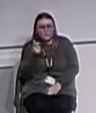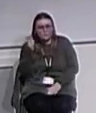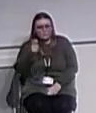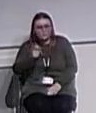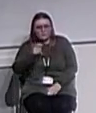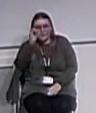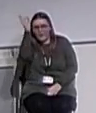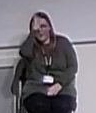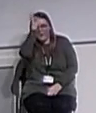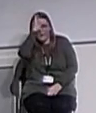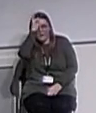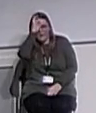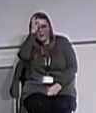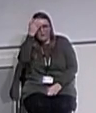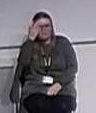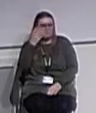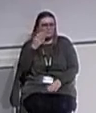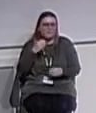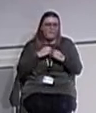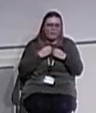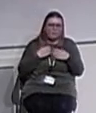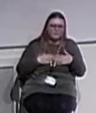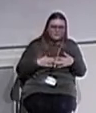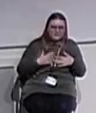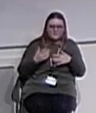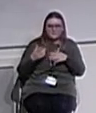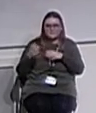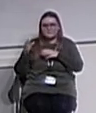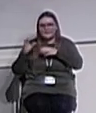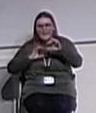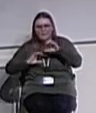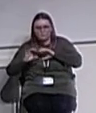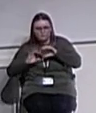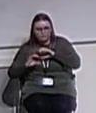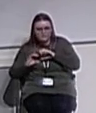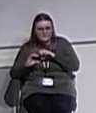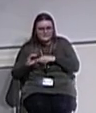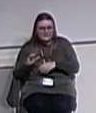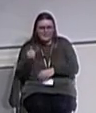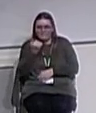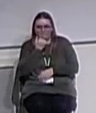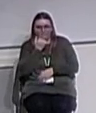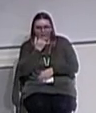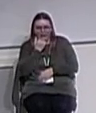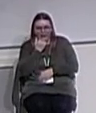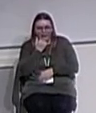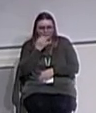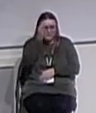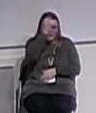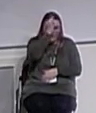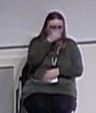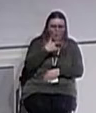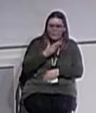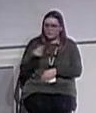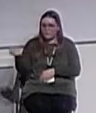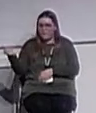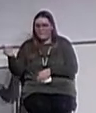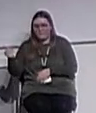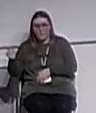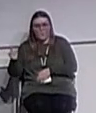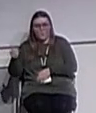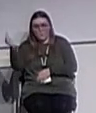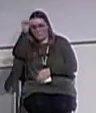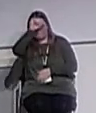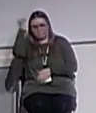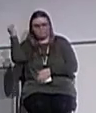in with no chemistry. Some people will be coming in with biology, chemistry, and maths, and you know, maybe